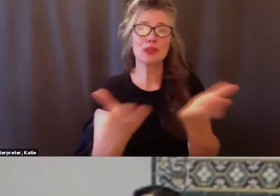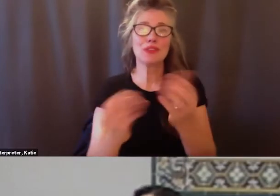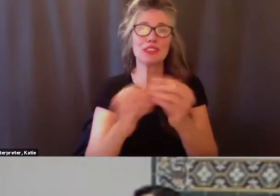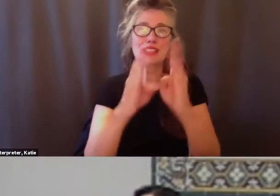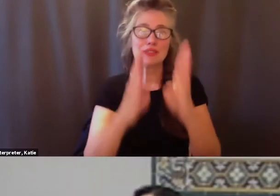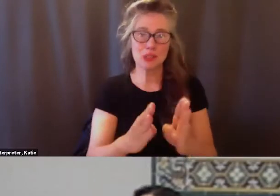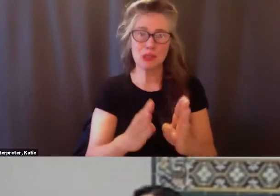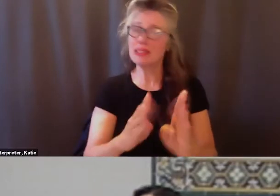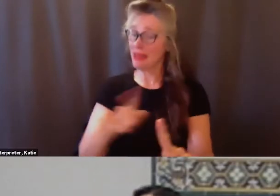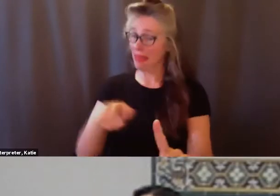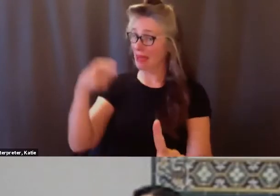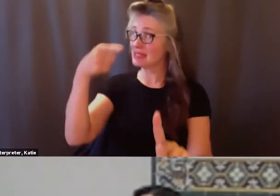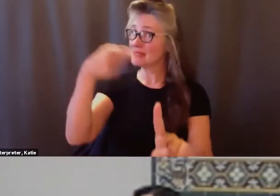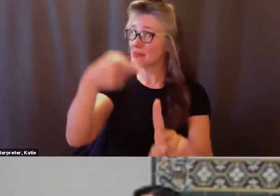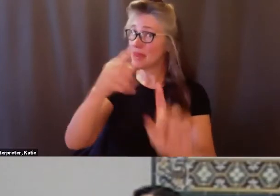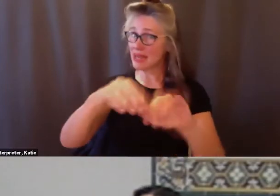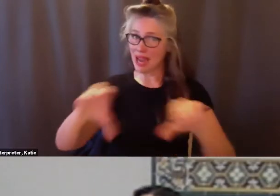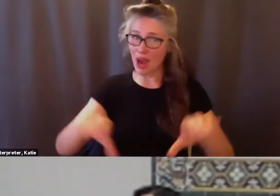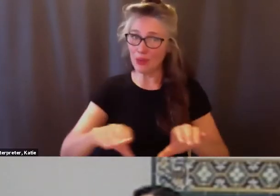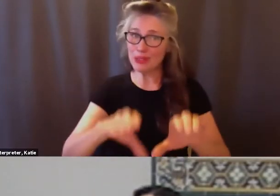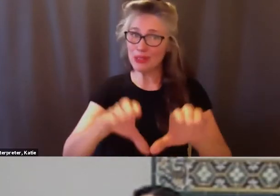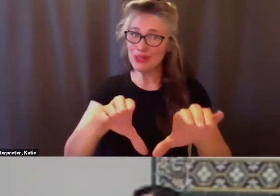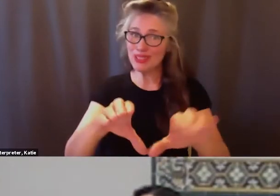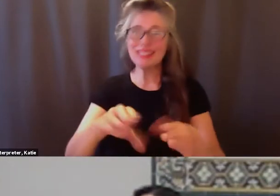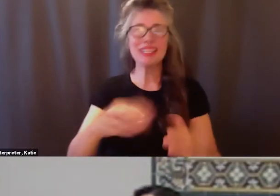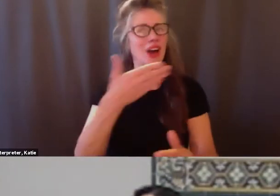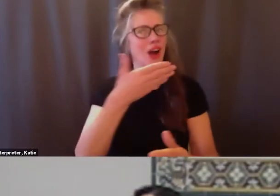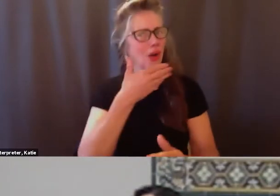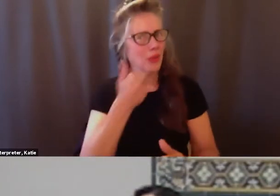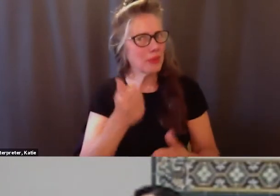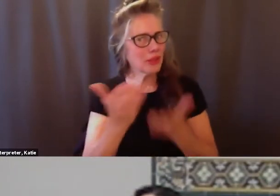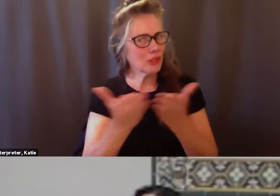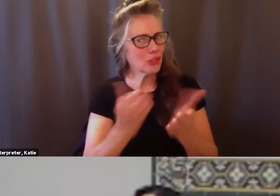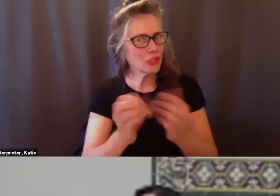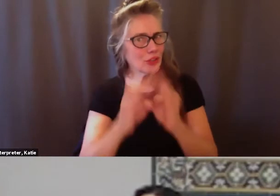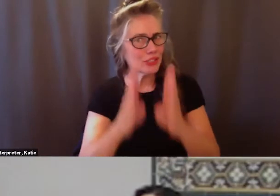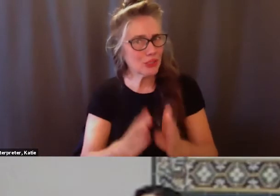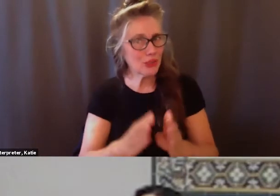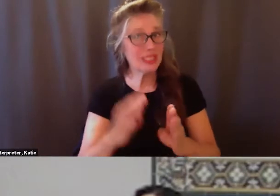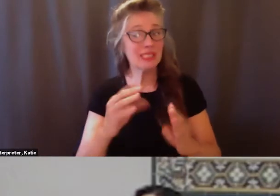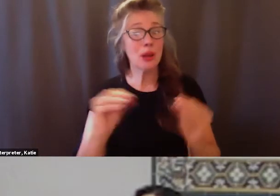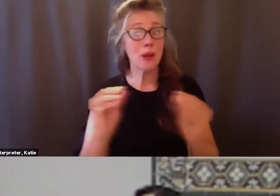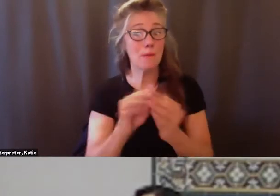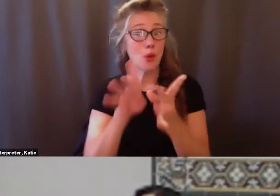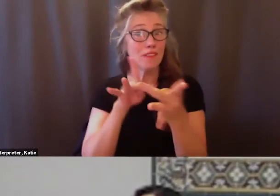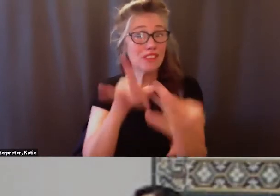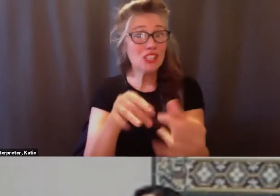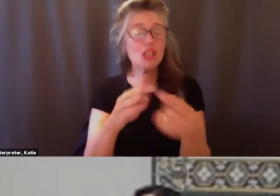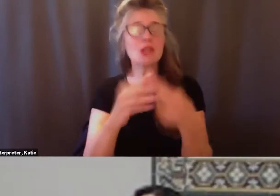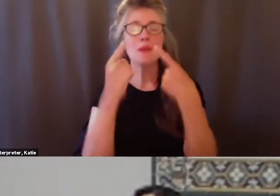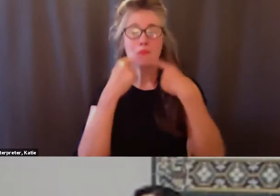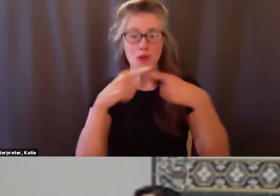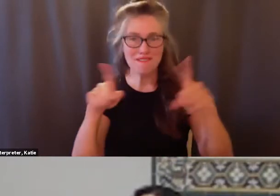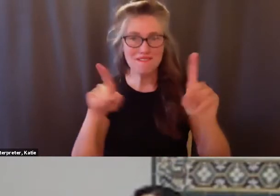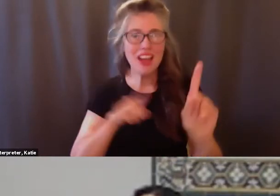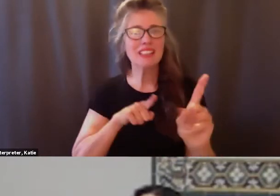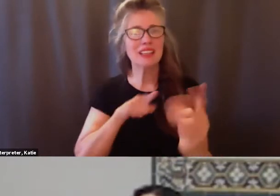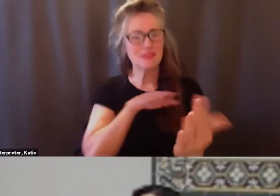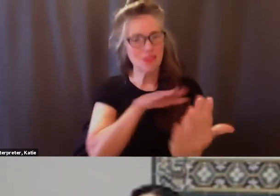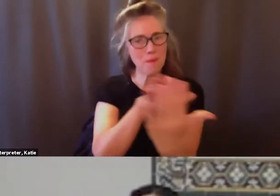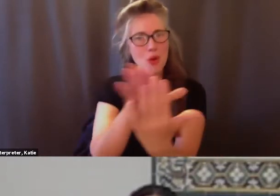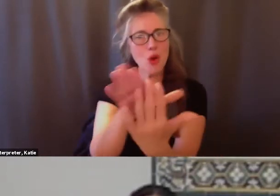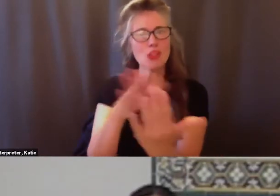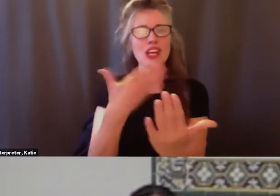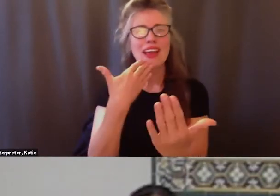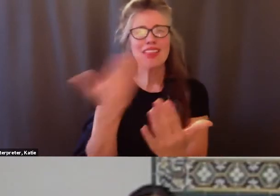the main, how we do things when it comes down to, are we better serving them through more efficient and effective ways? And so thank you for putting the